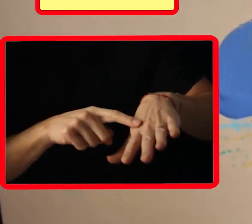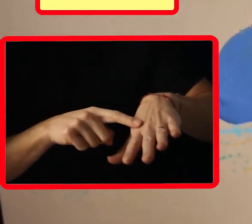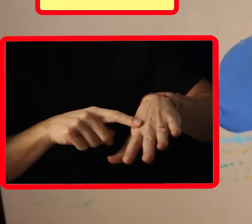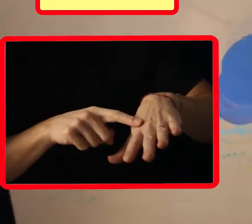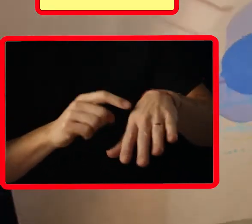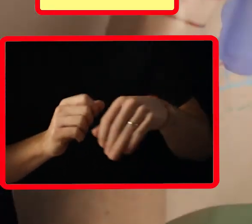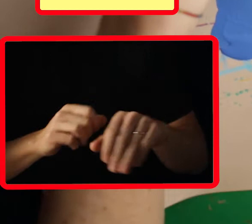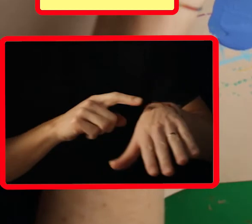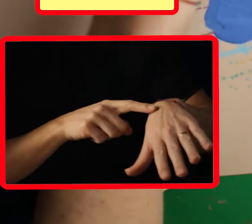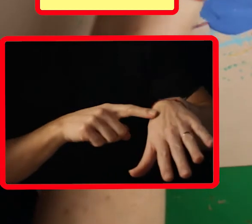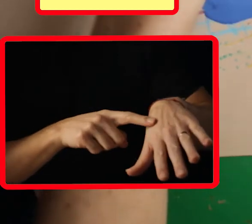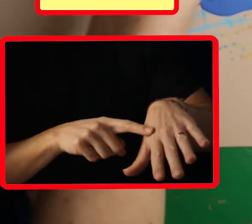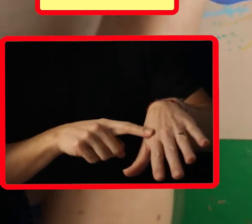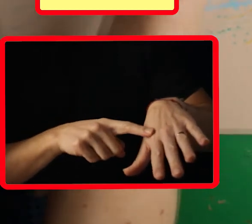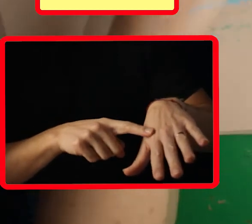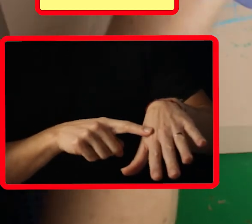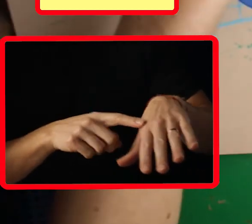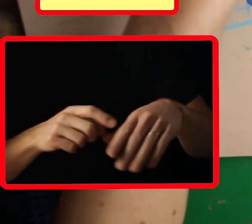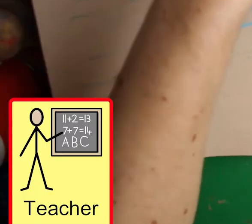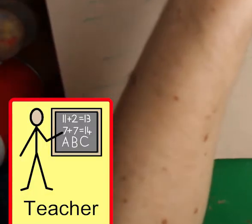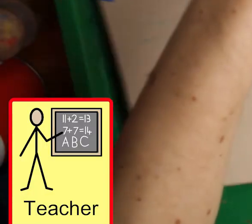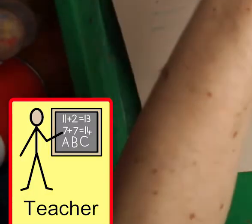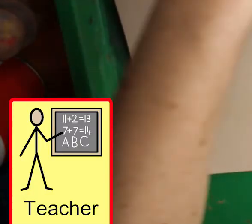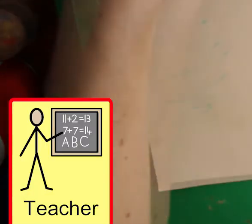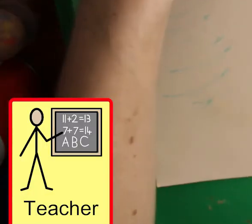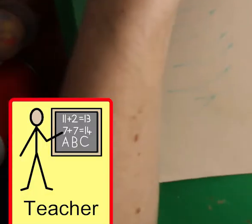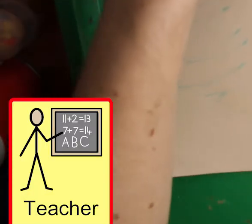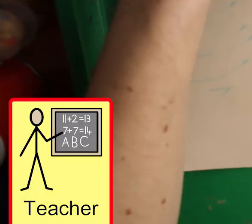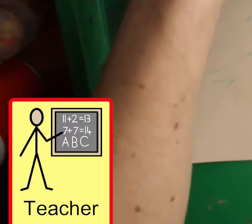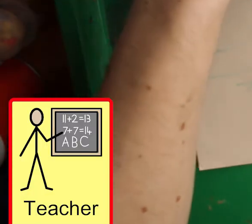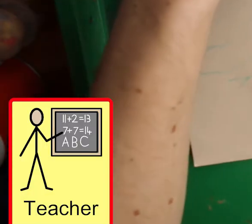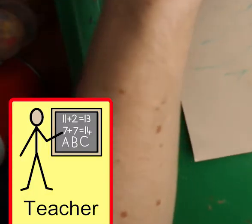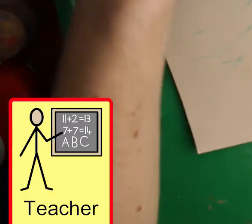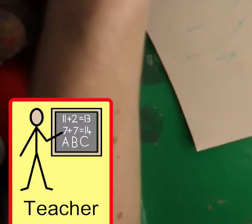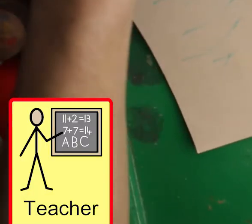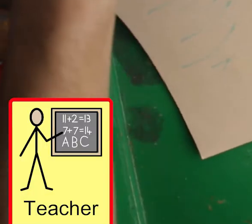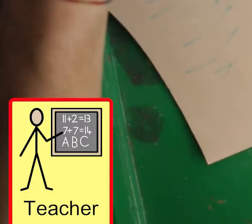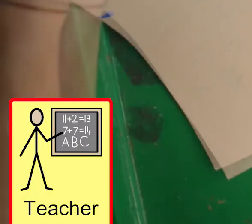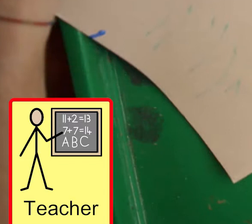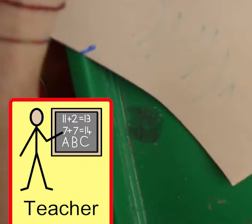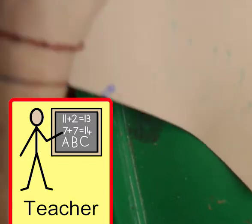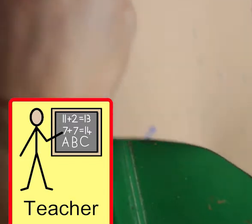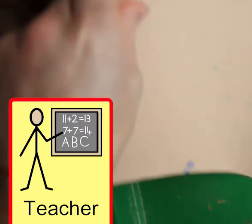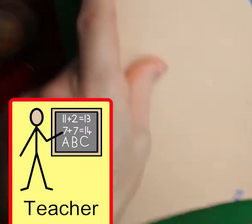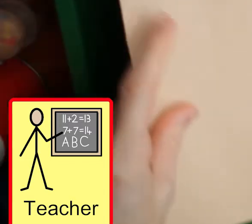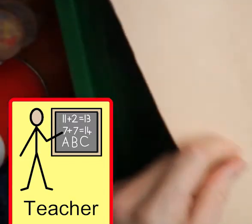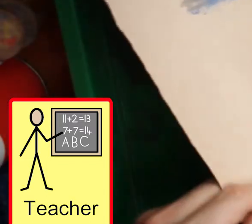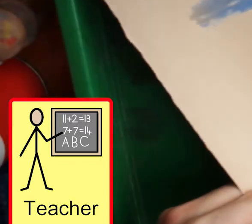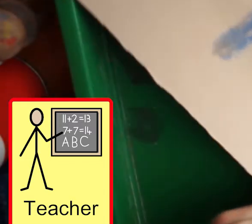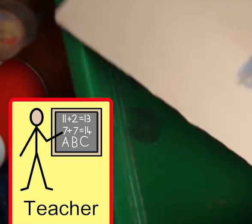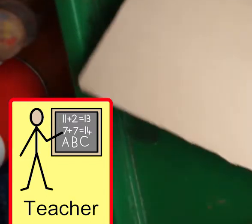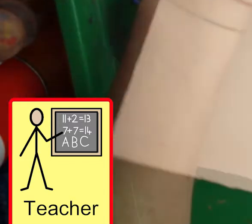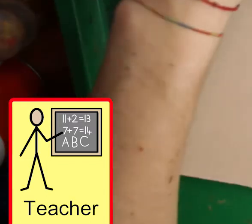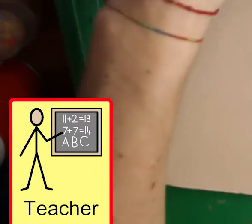the student's choice. We are making green with blue and yellow. We can